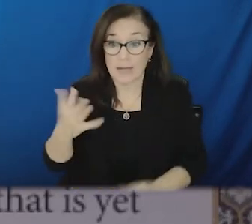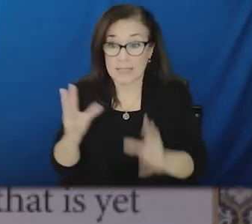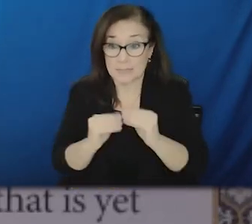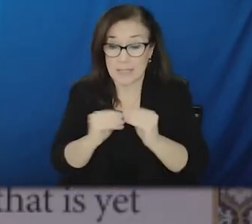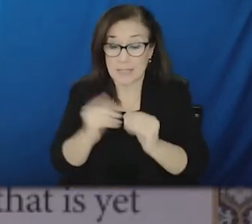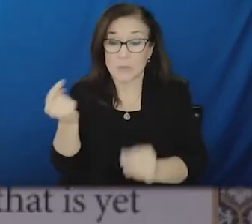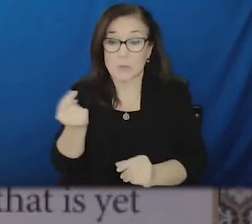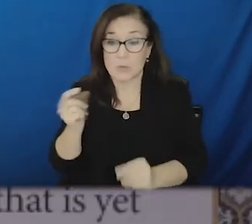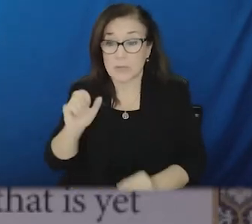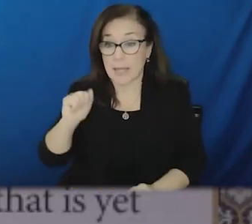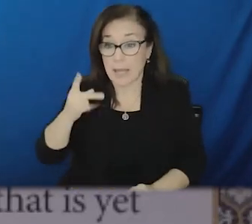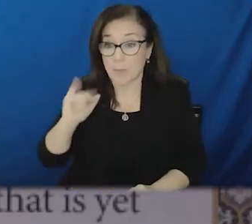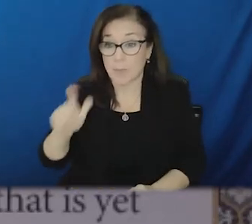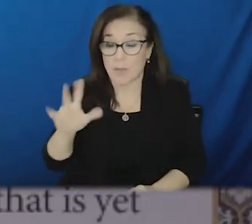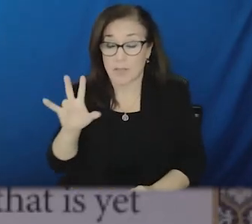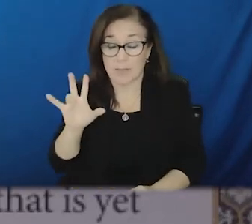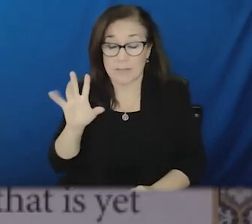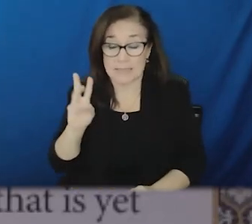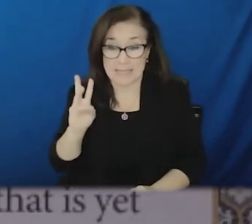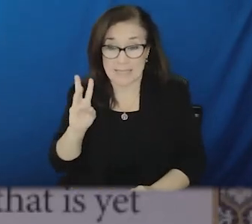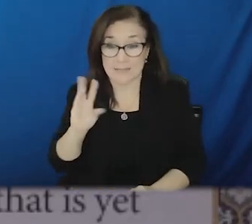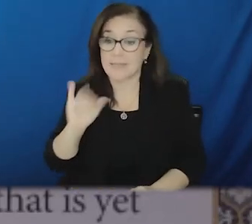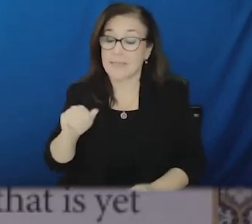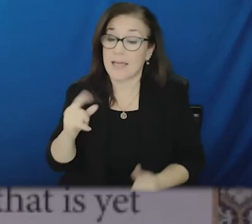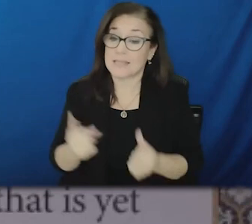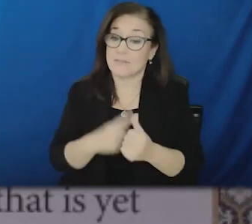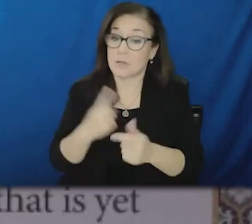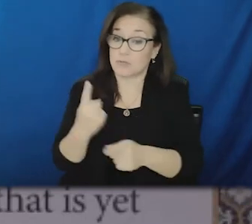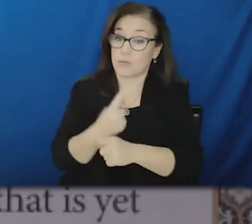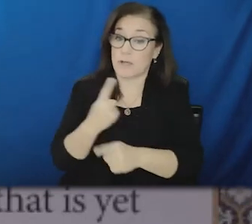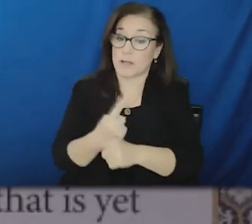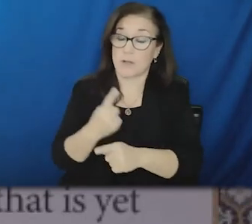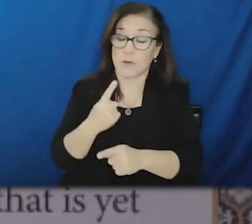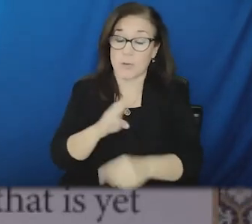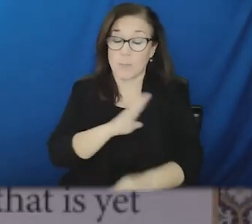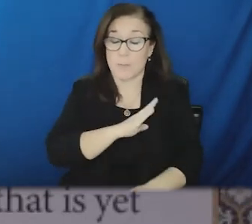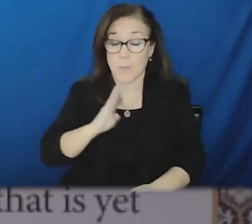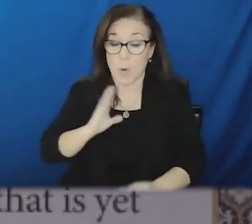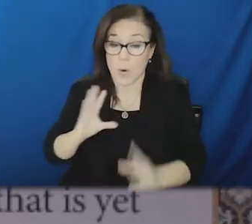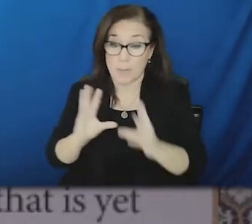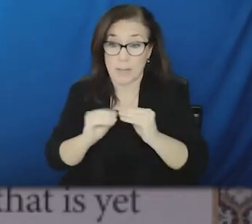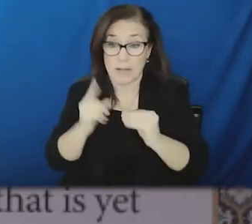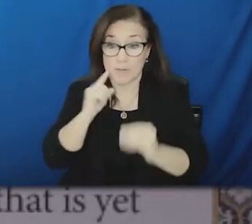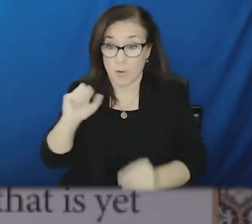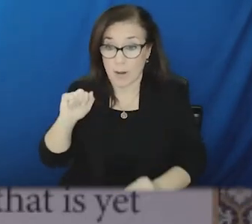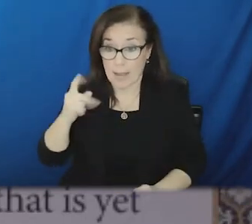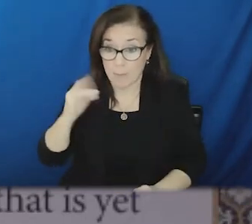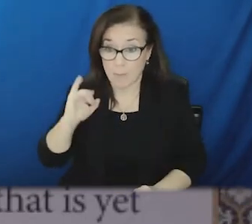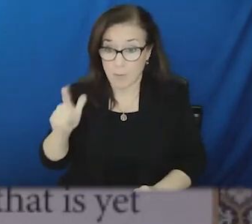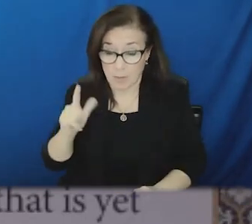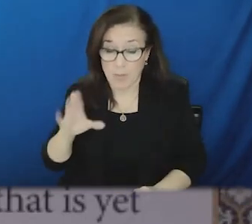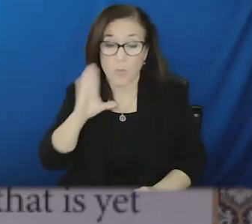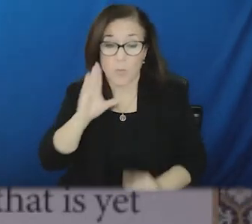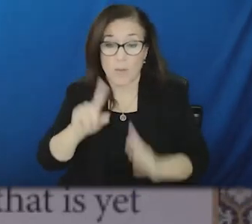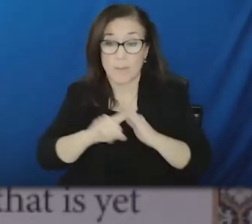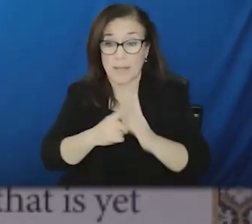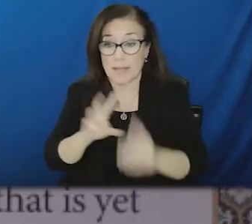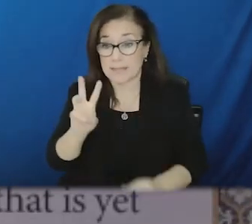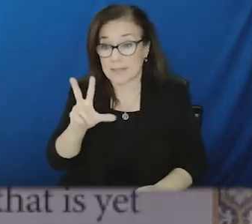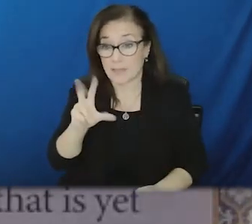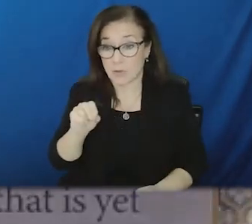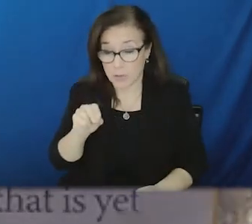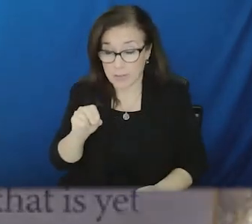April 6th, and that is the first regular board meeting for April. We'll begin at 6:30, and at this time, the plan is for